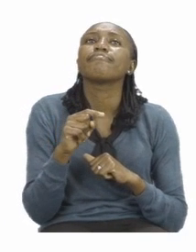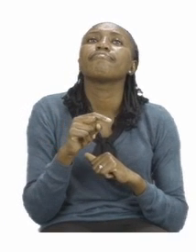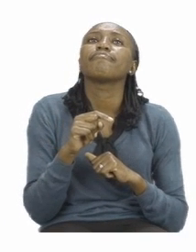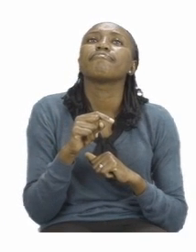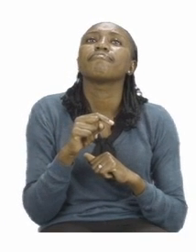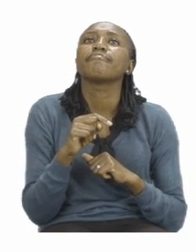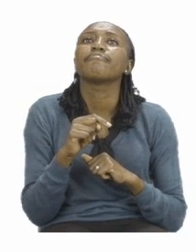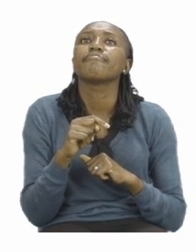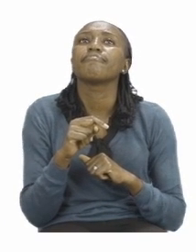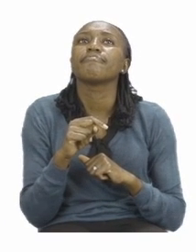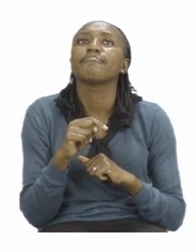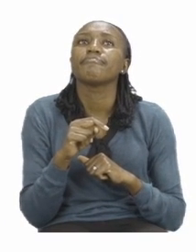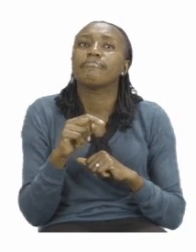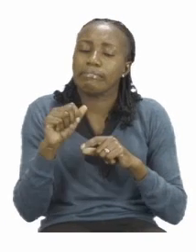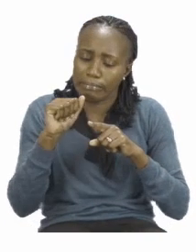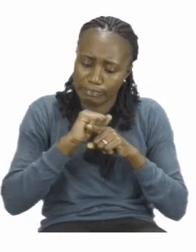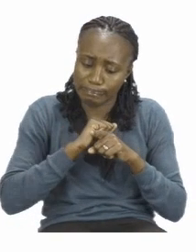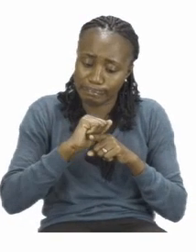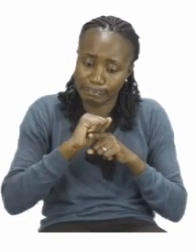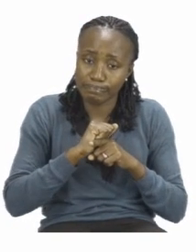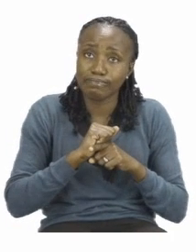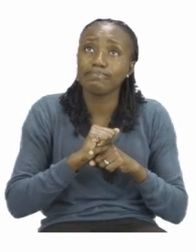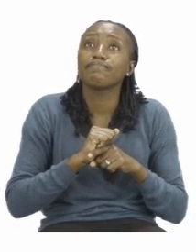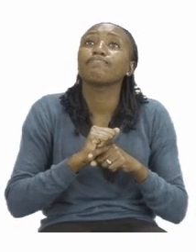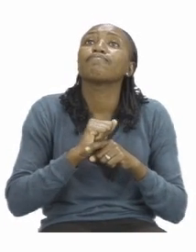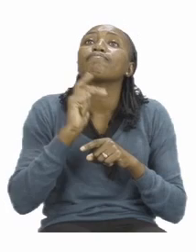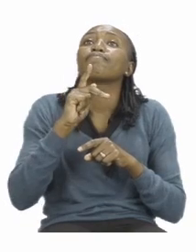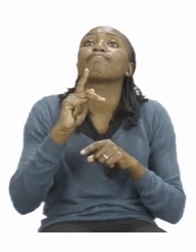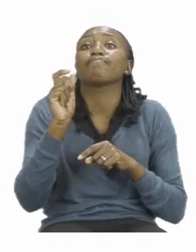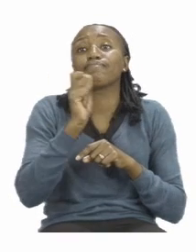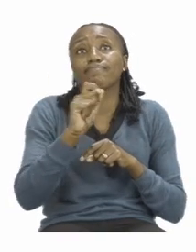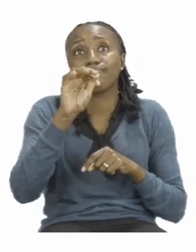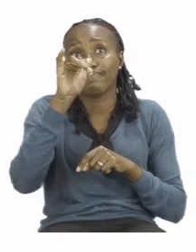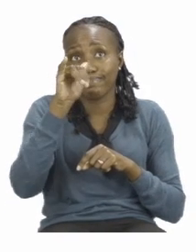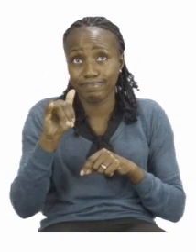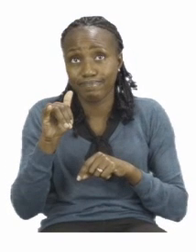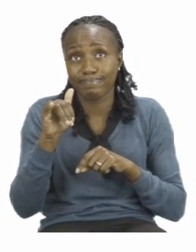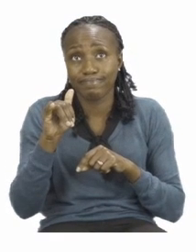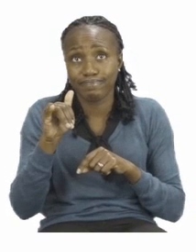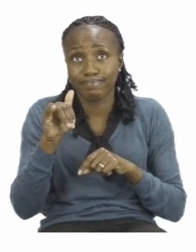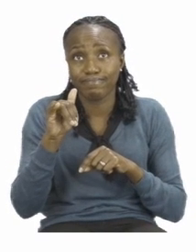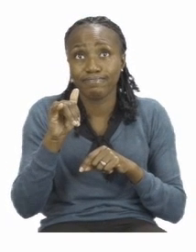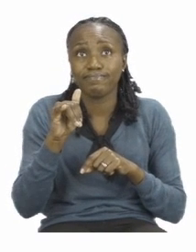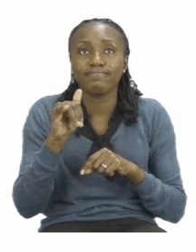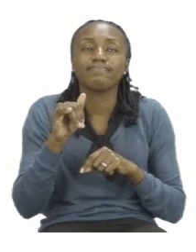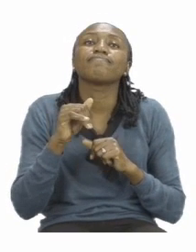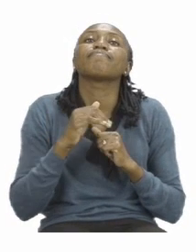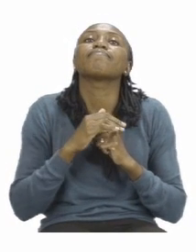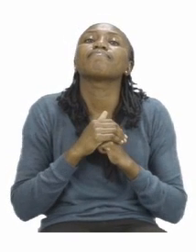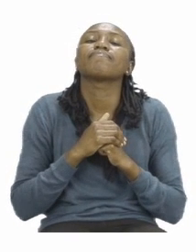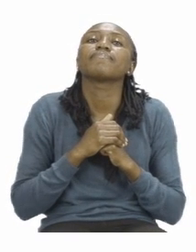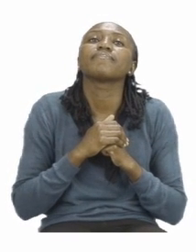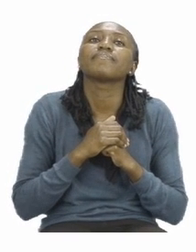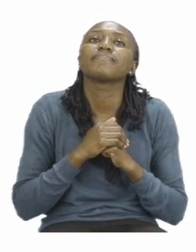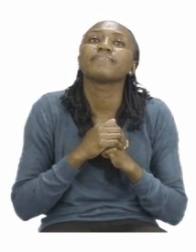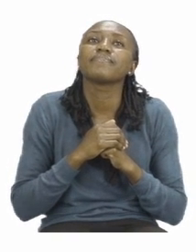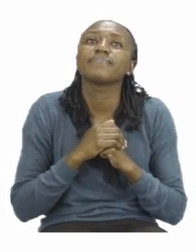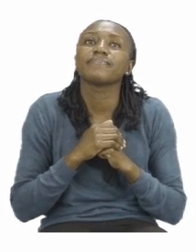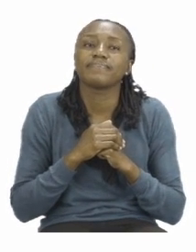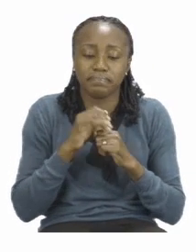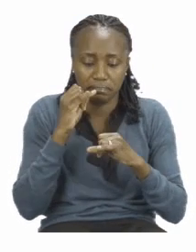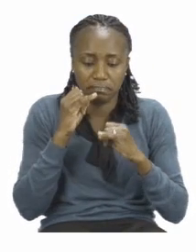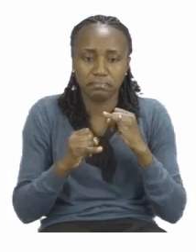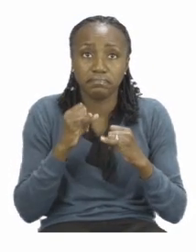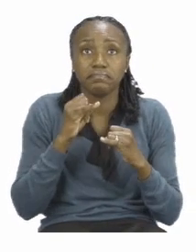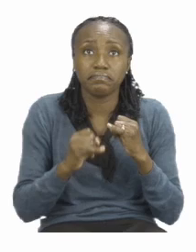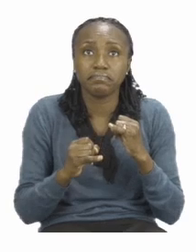just trace but write the letter Y using all the guidelines that are there. Lastly, we